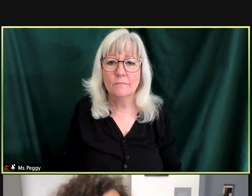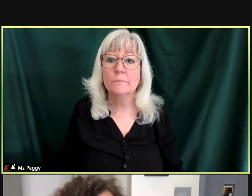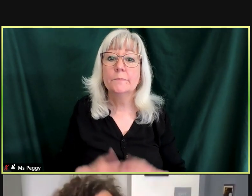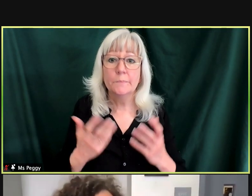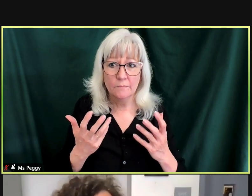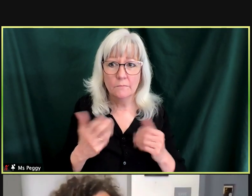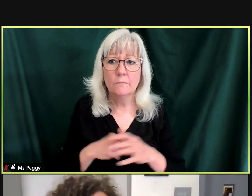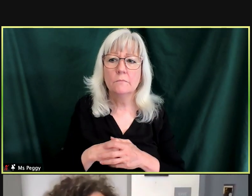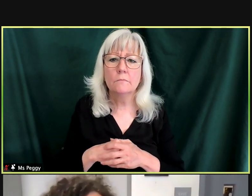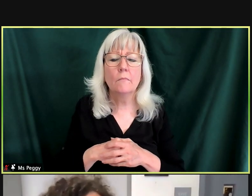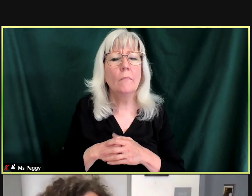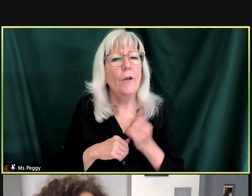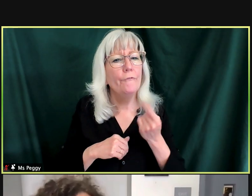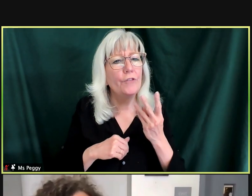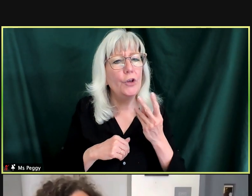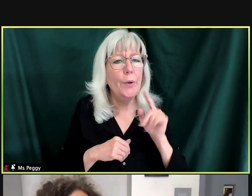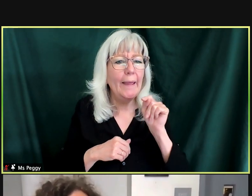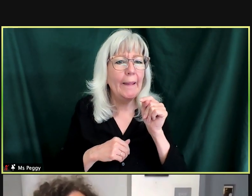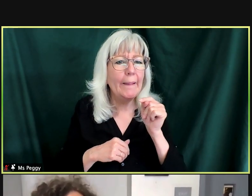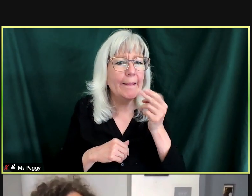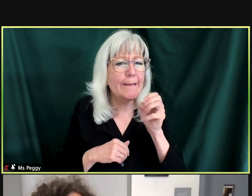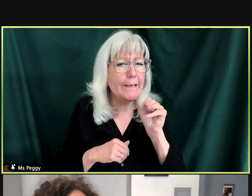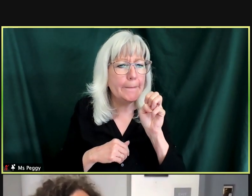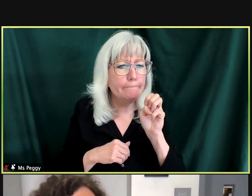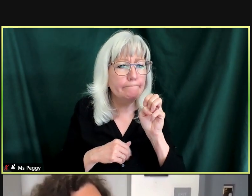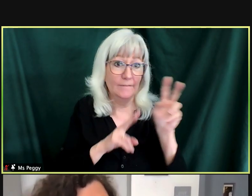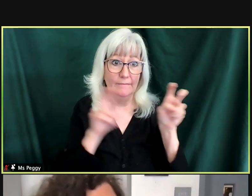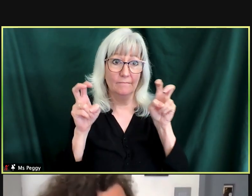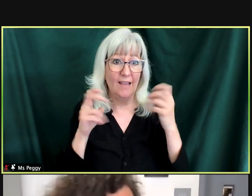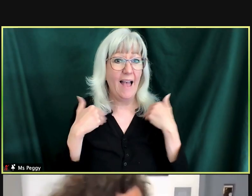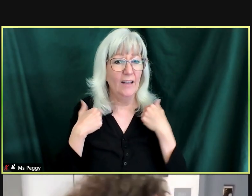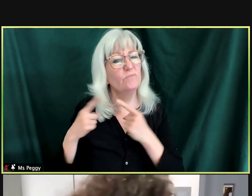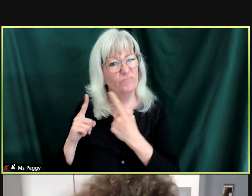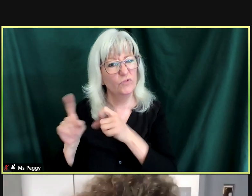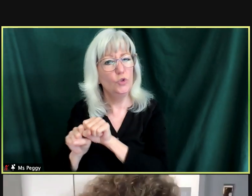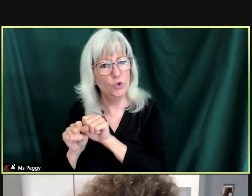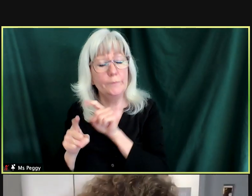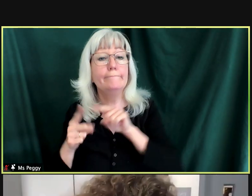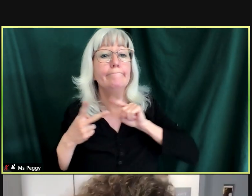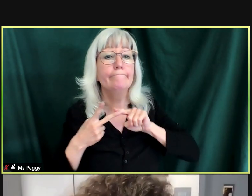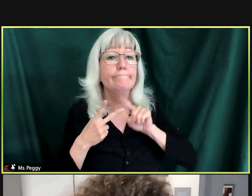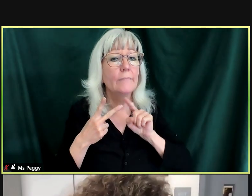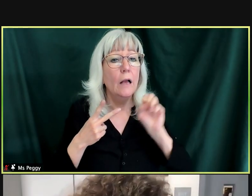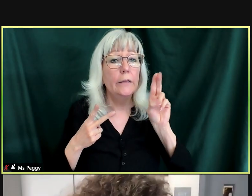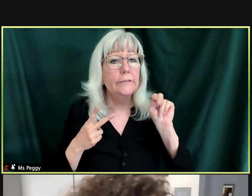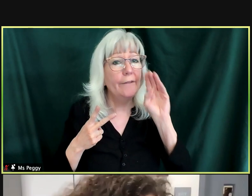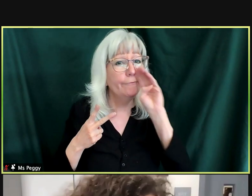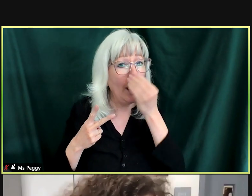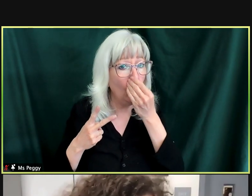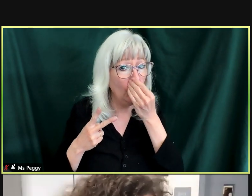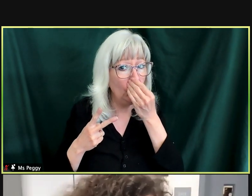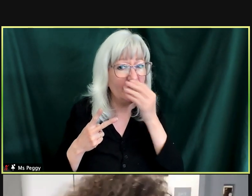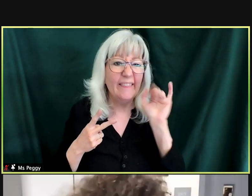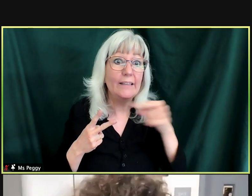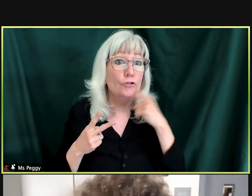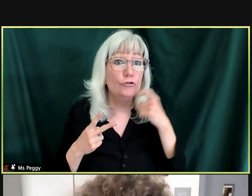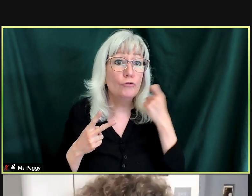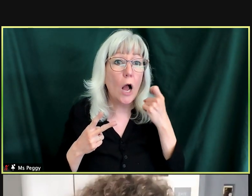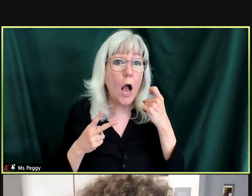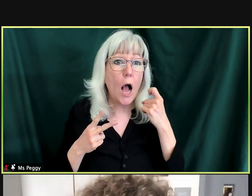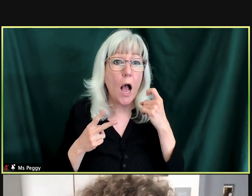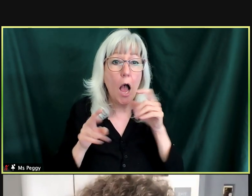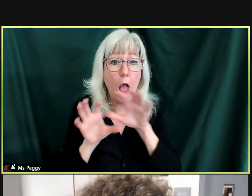So there's several themes that he has. One of them is the sunflowers. These are dried sunflower heads.